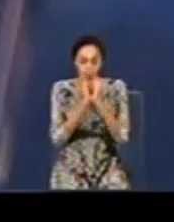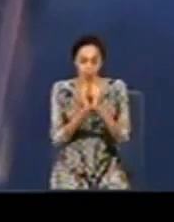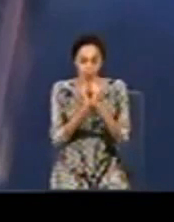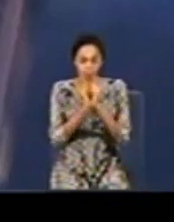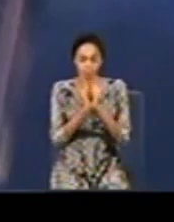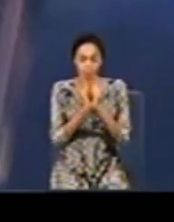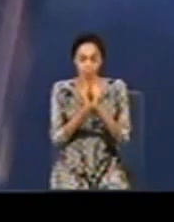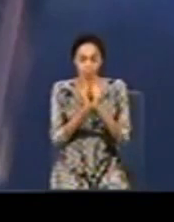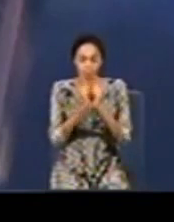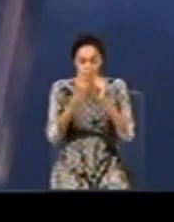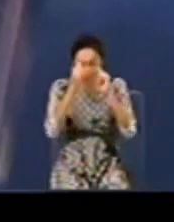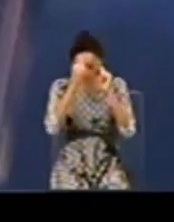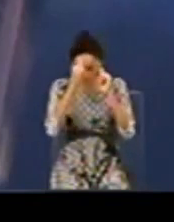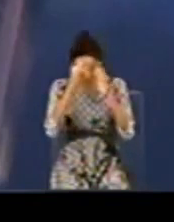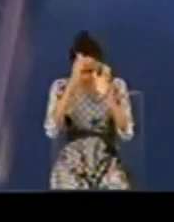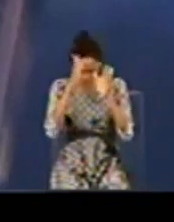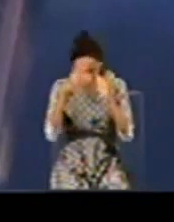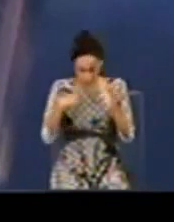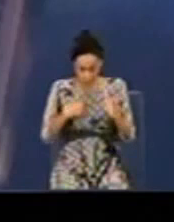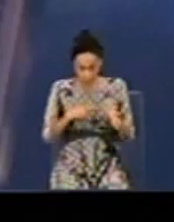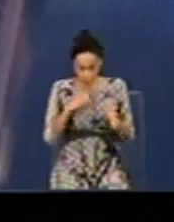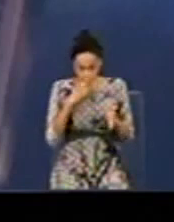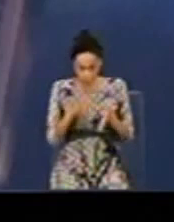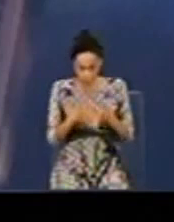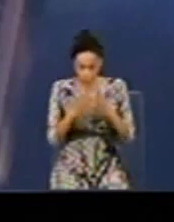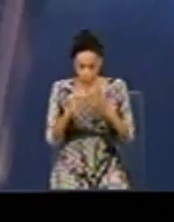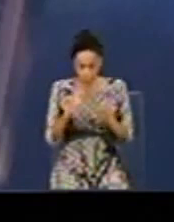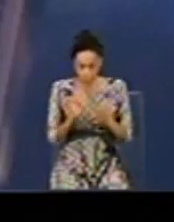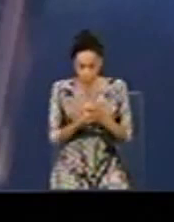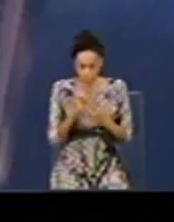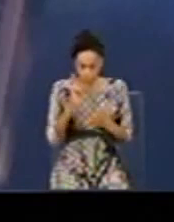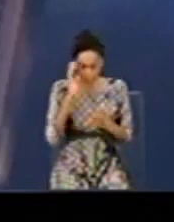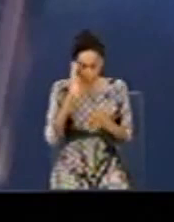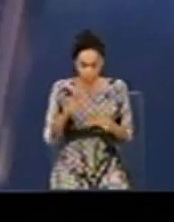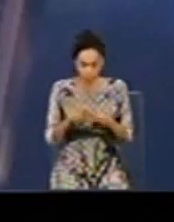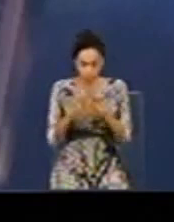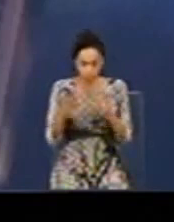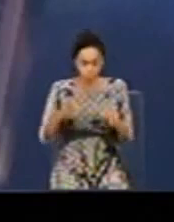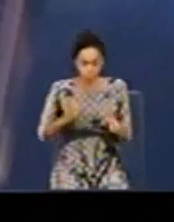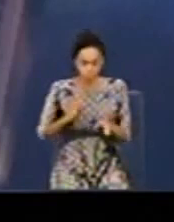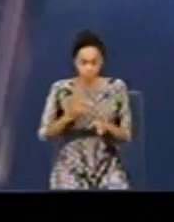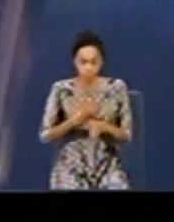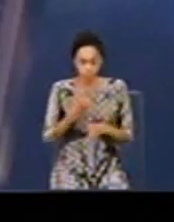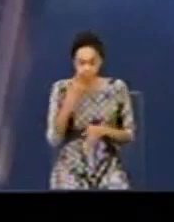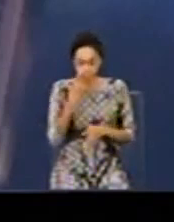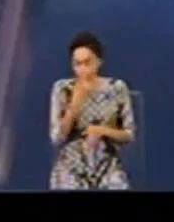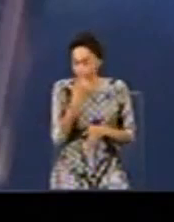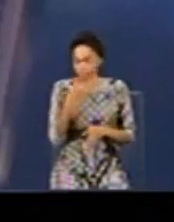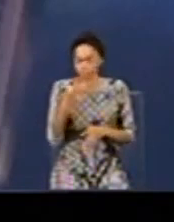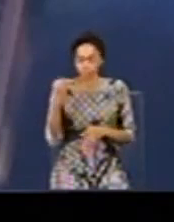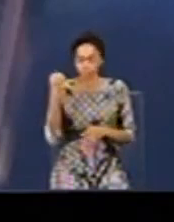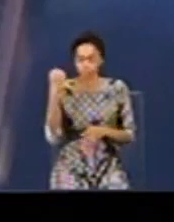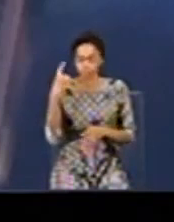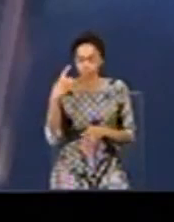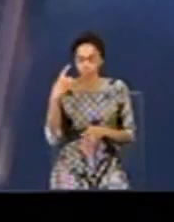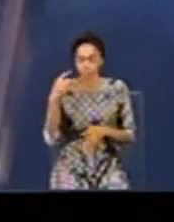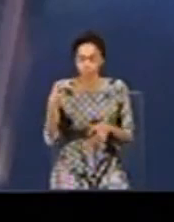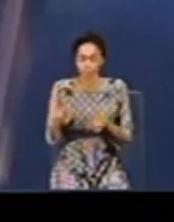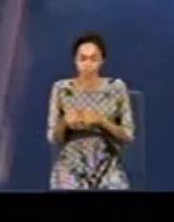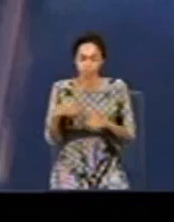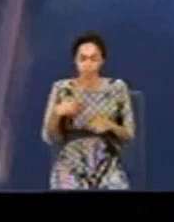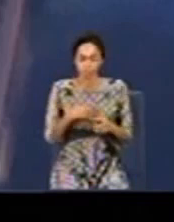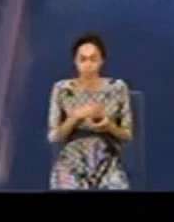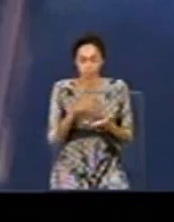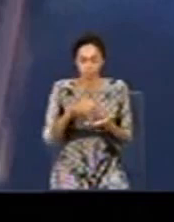prayer? Father, we're asking that you will open our eyes of understanding as we